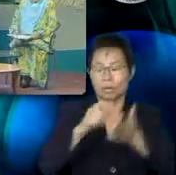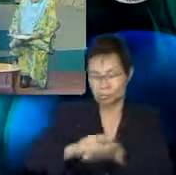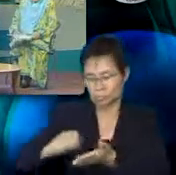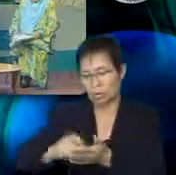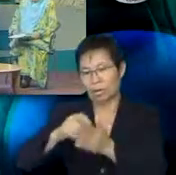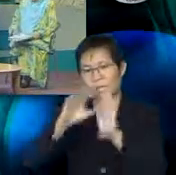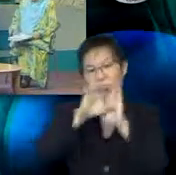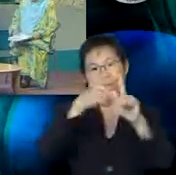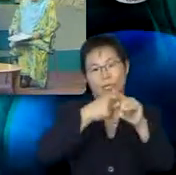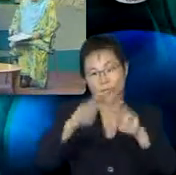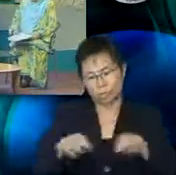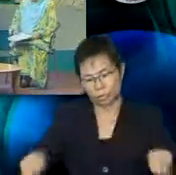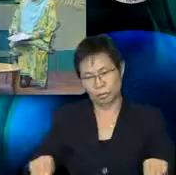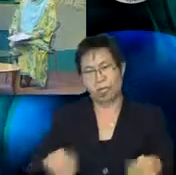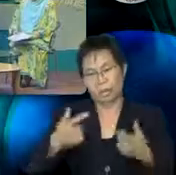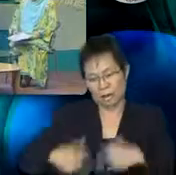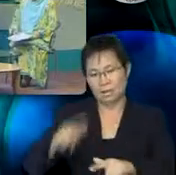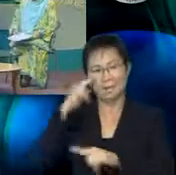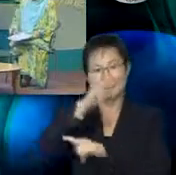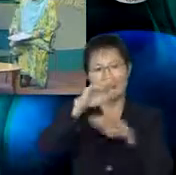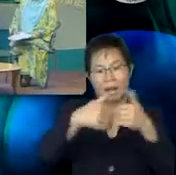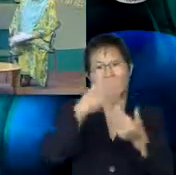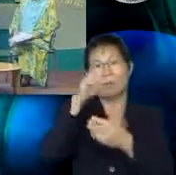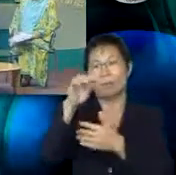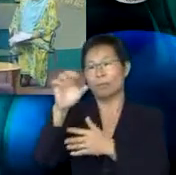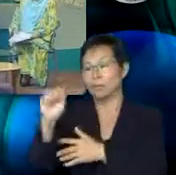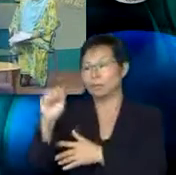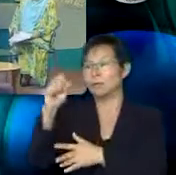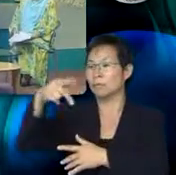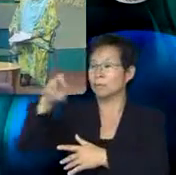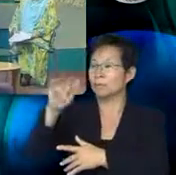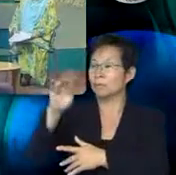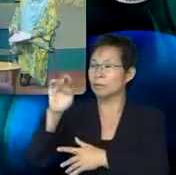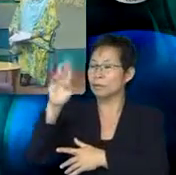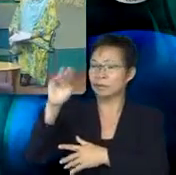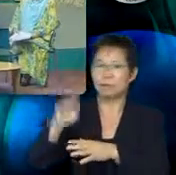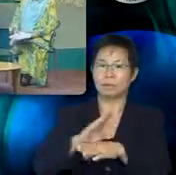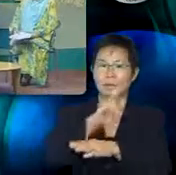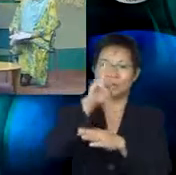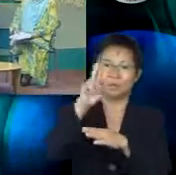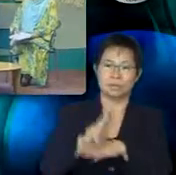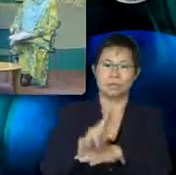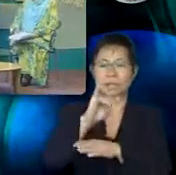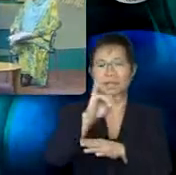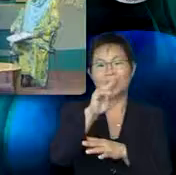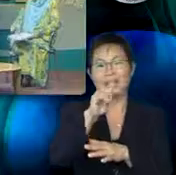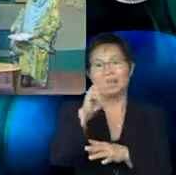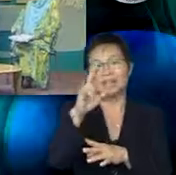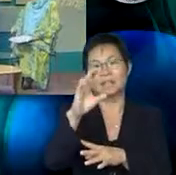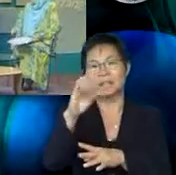the students. Let us see how Ms. Prism uses the inductive approach in her class.